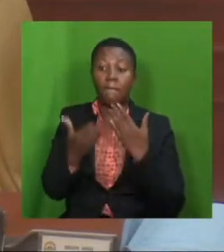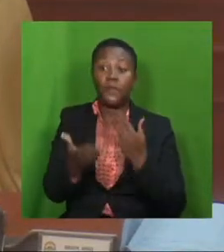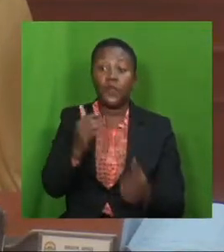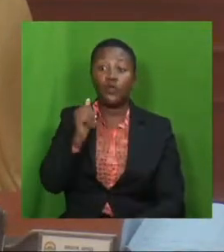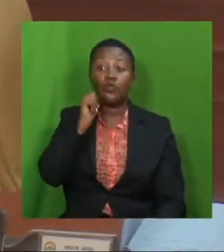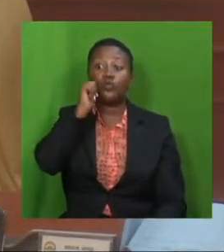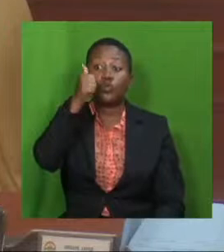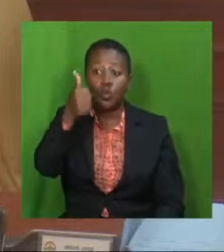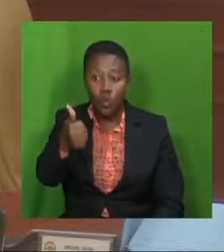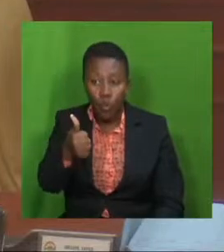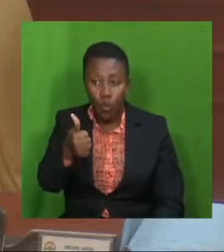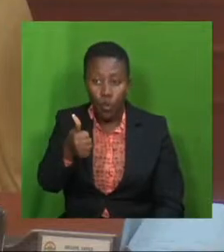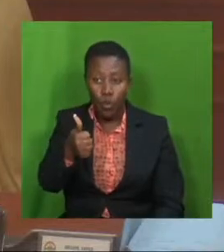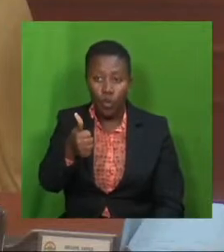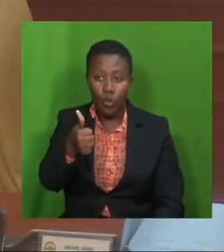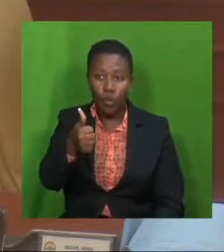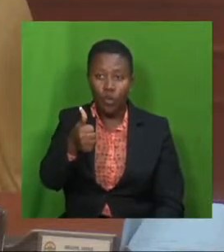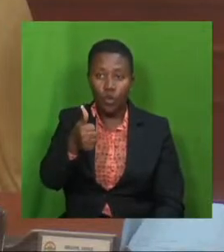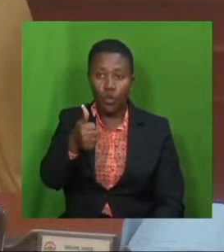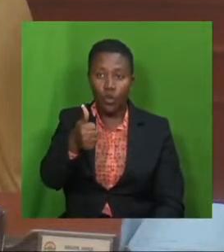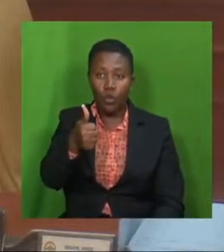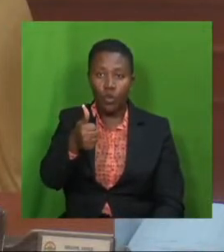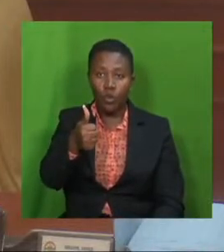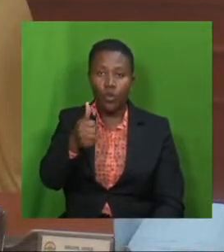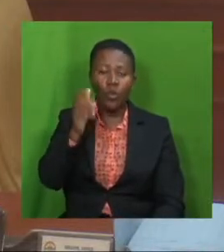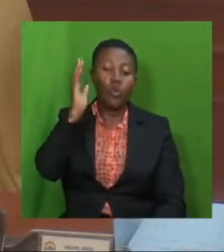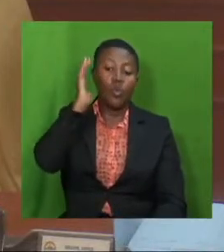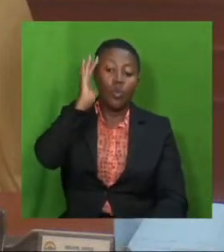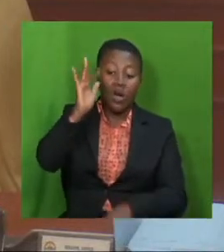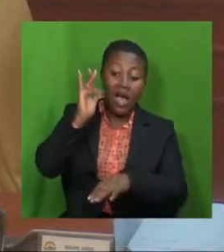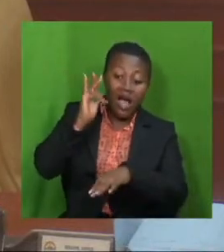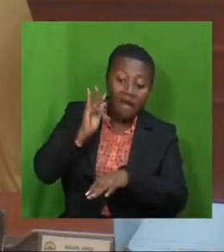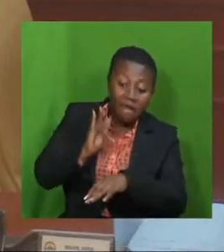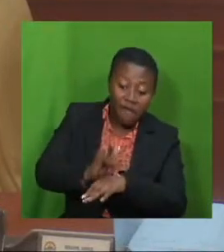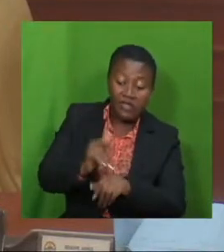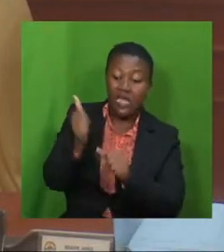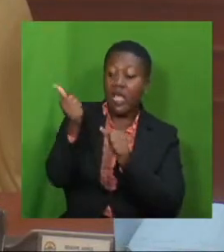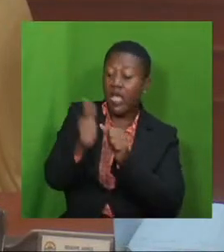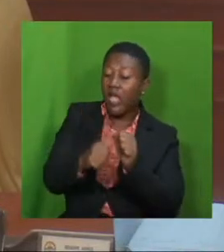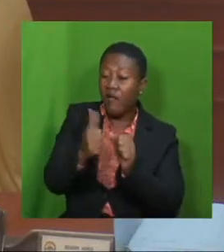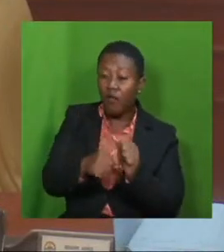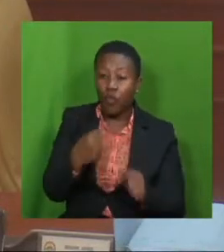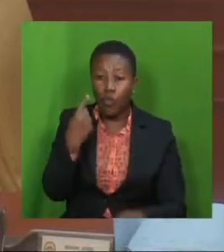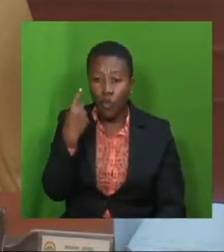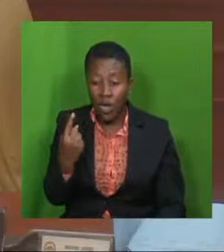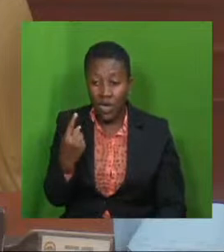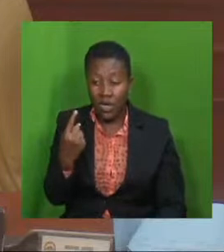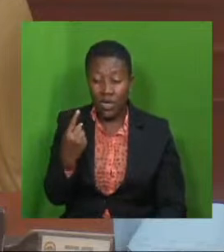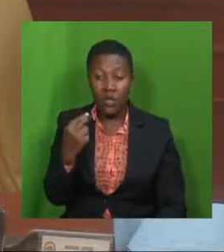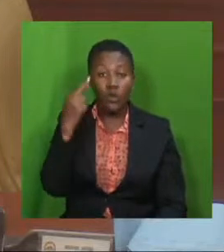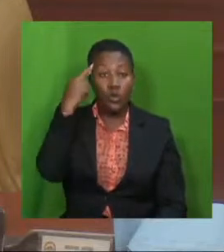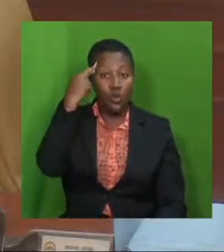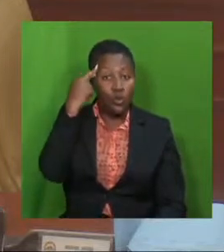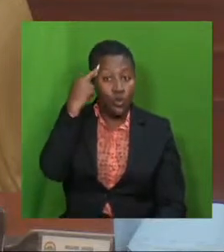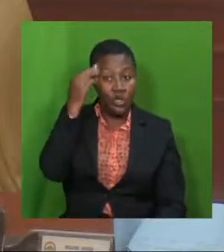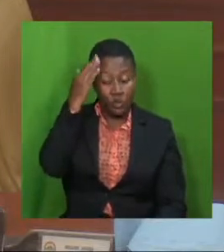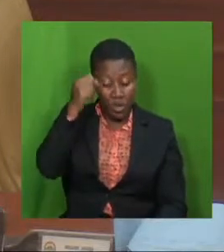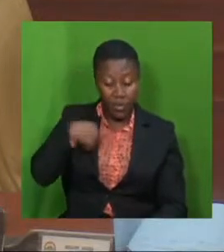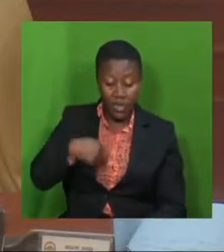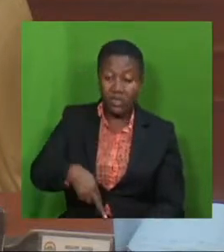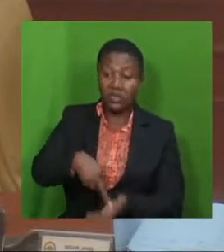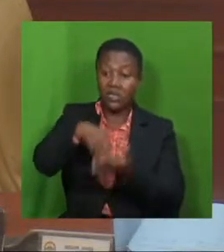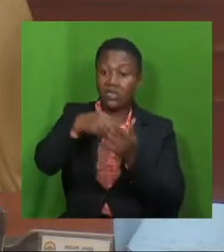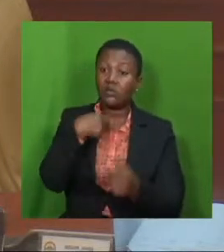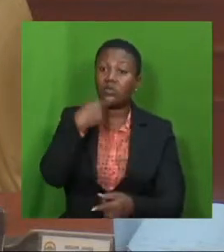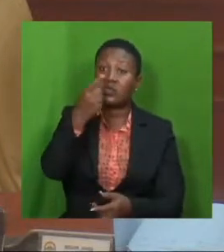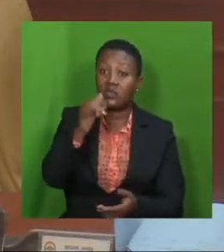may hurt each and every one of us. And it is on that basis that I stand to say, Mr. Speaker, I want